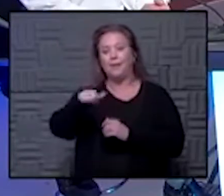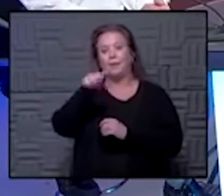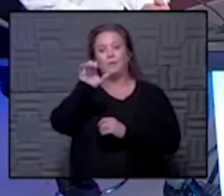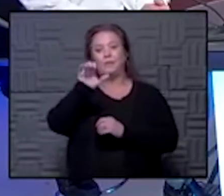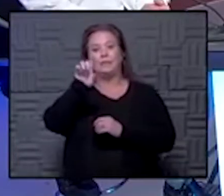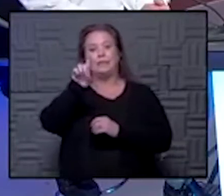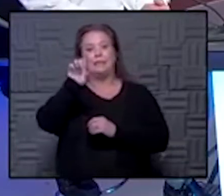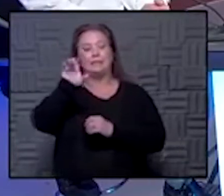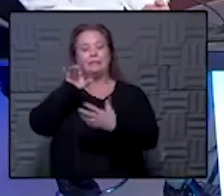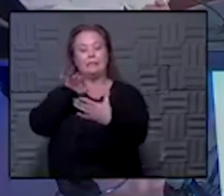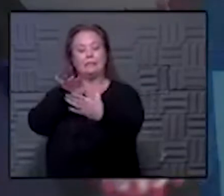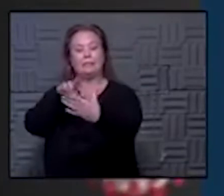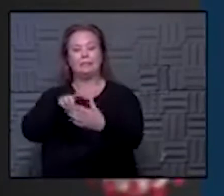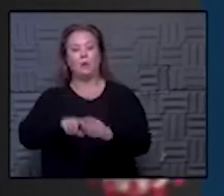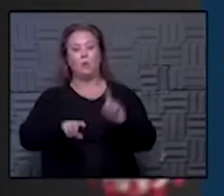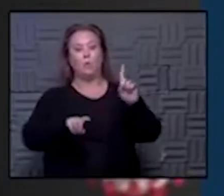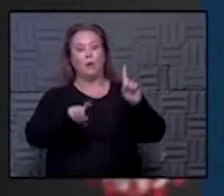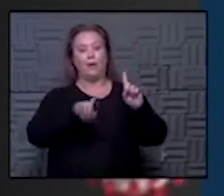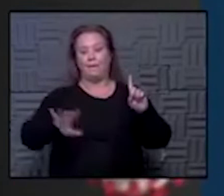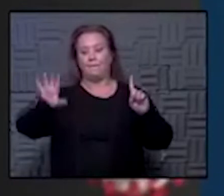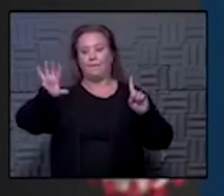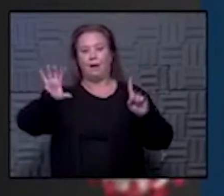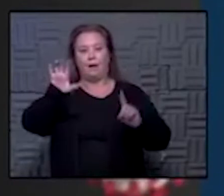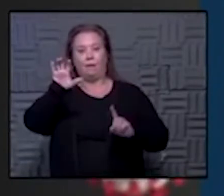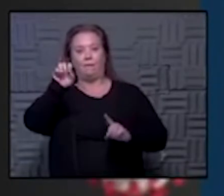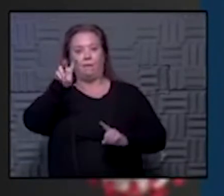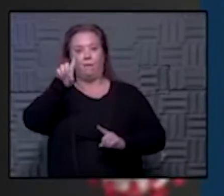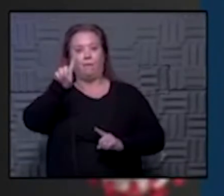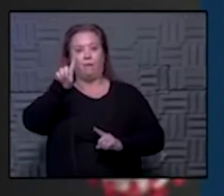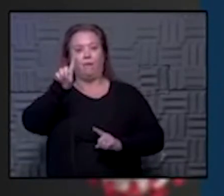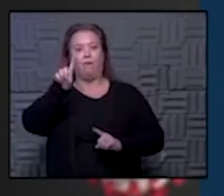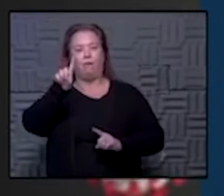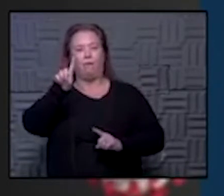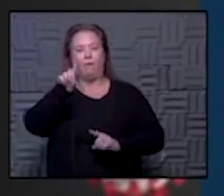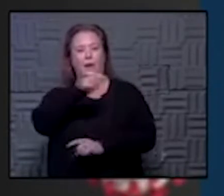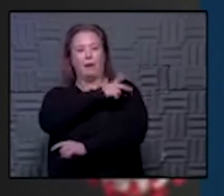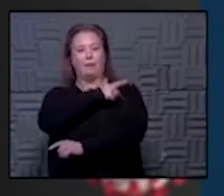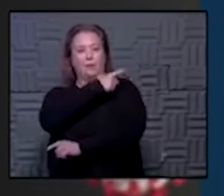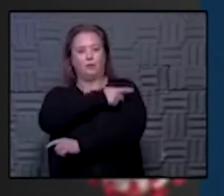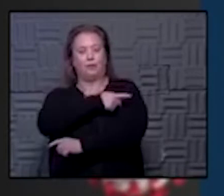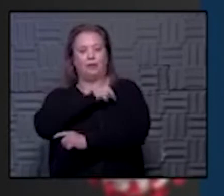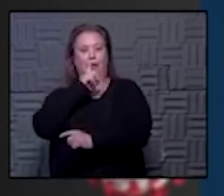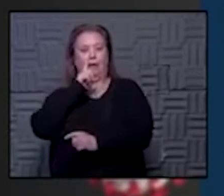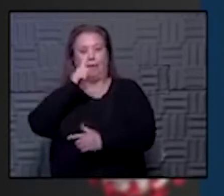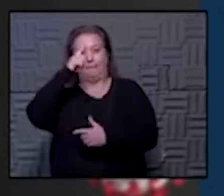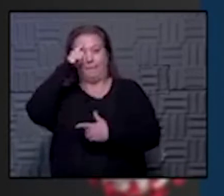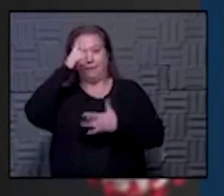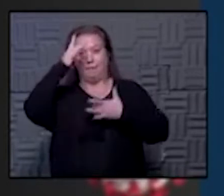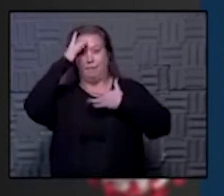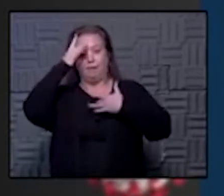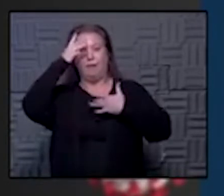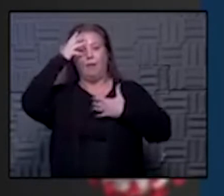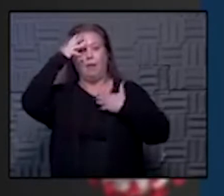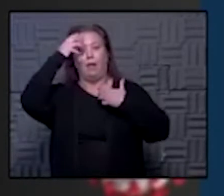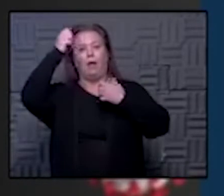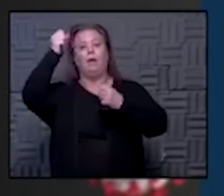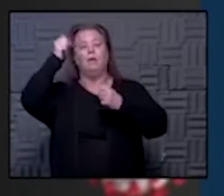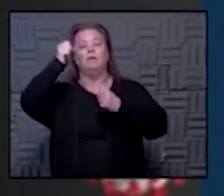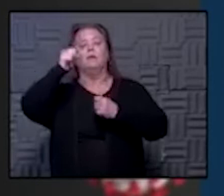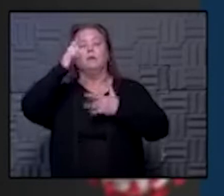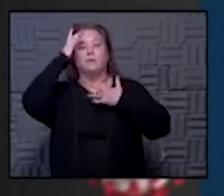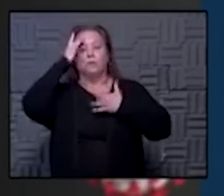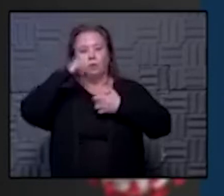study shows that 1 in 5 COVID-19 patients is diagnosed with a mental health disorder within 90 days, including